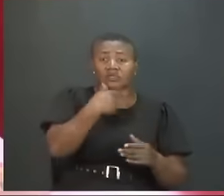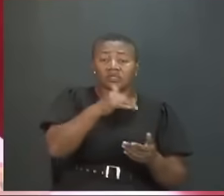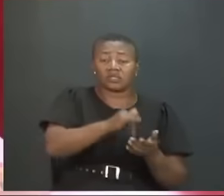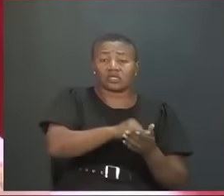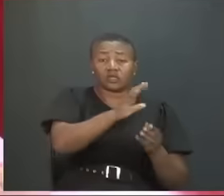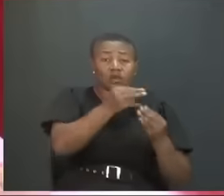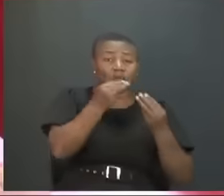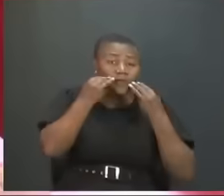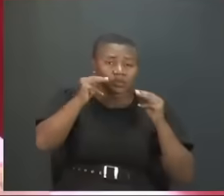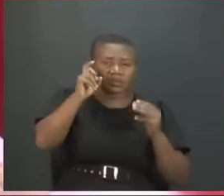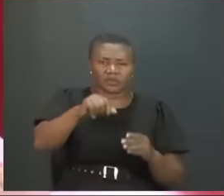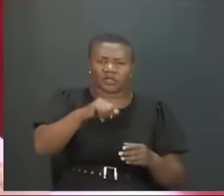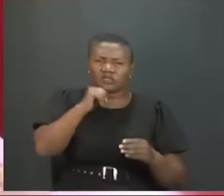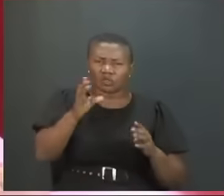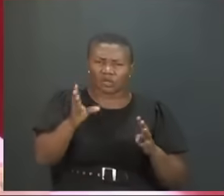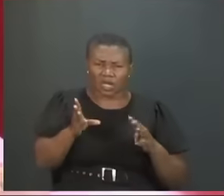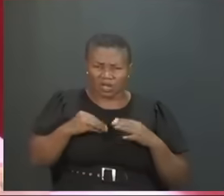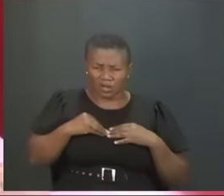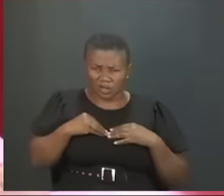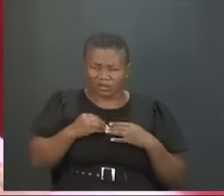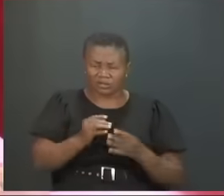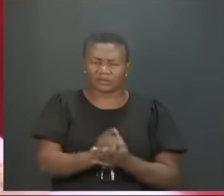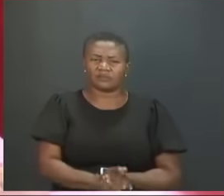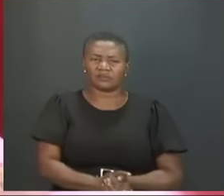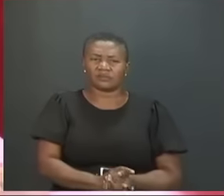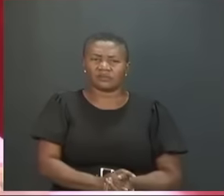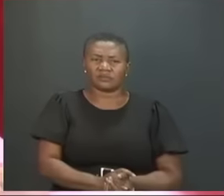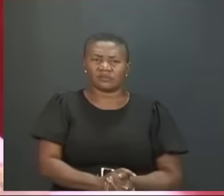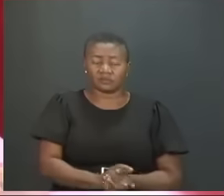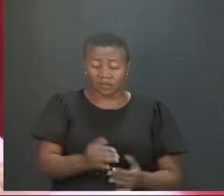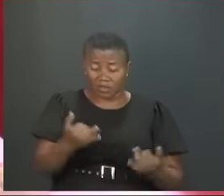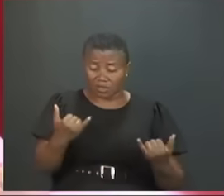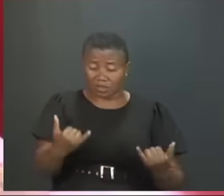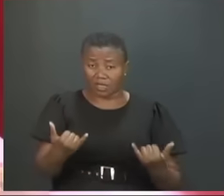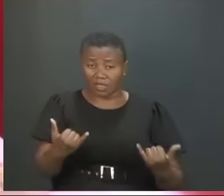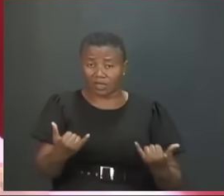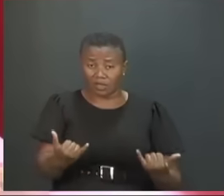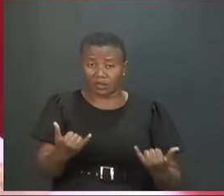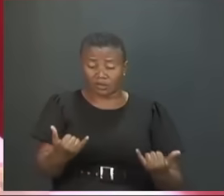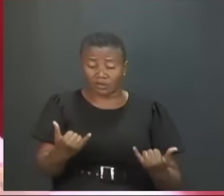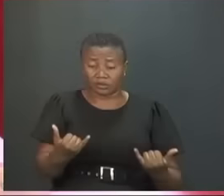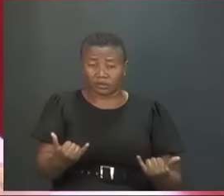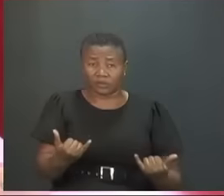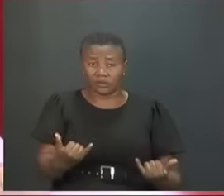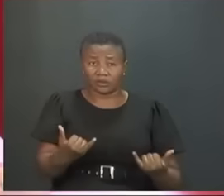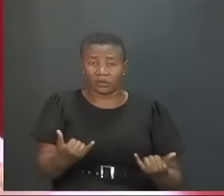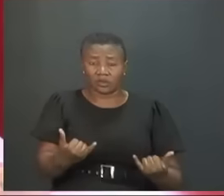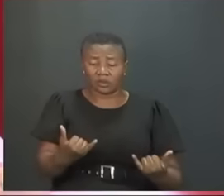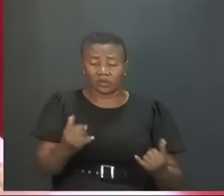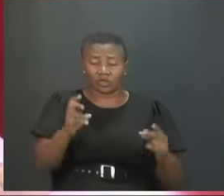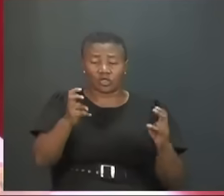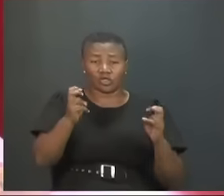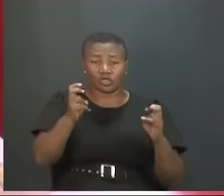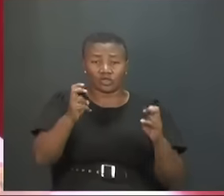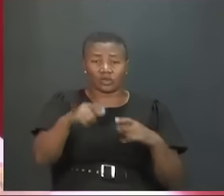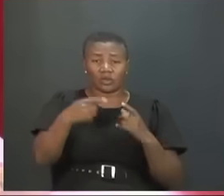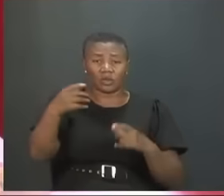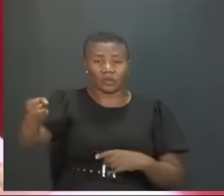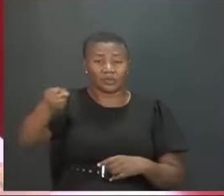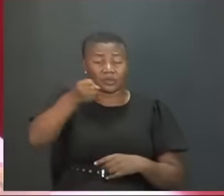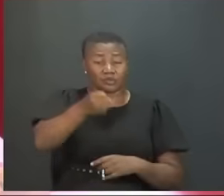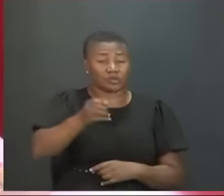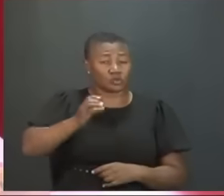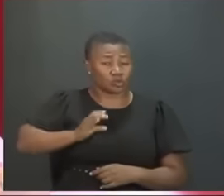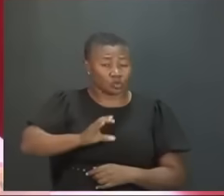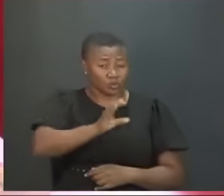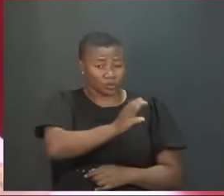admitted. Now let's come to this present instance about the Appointments Committee. In